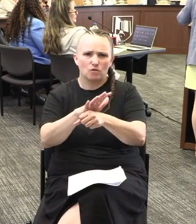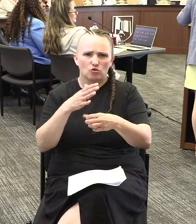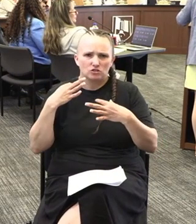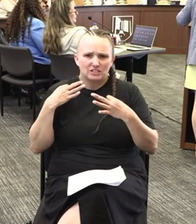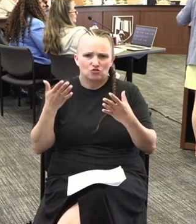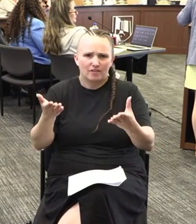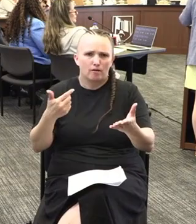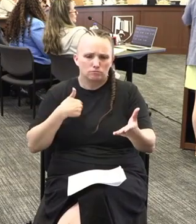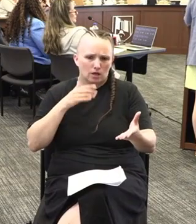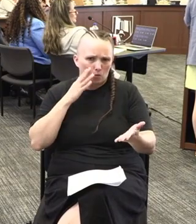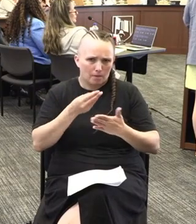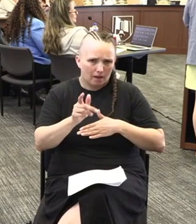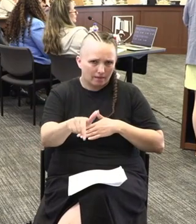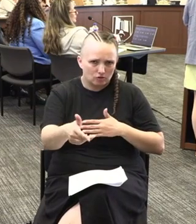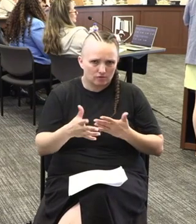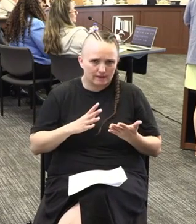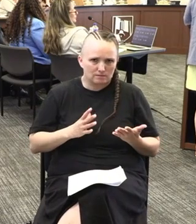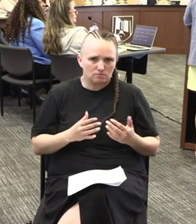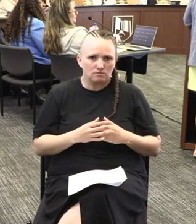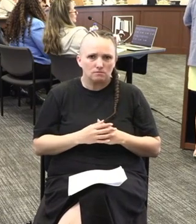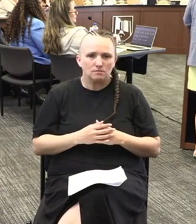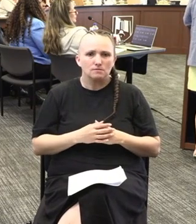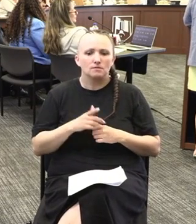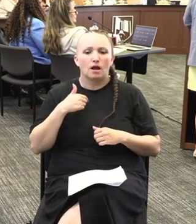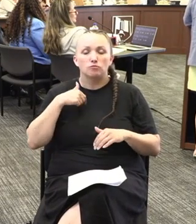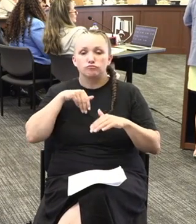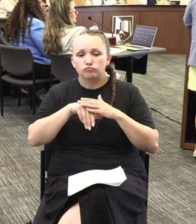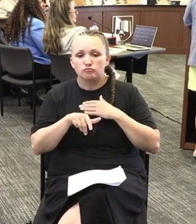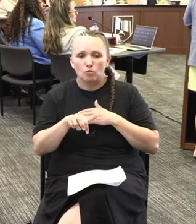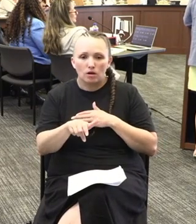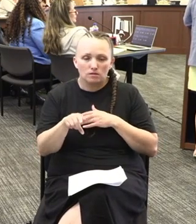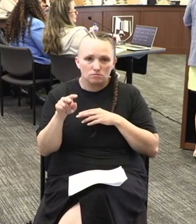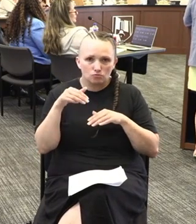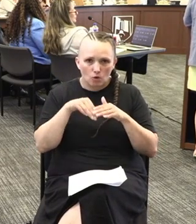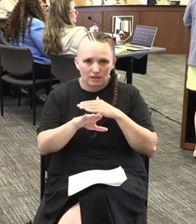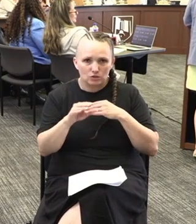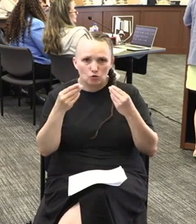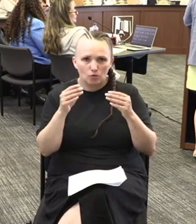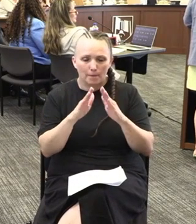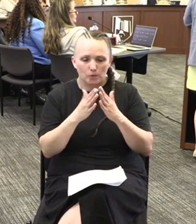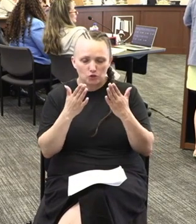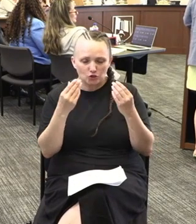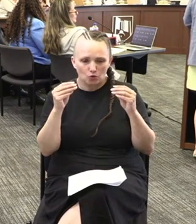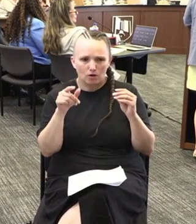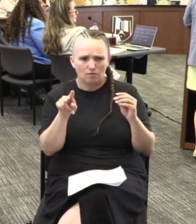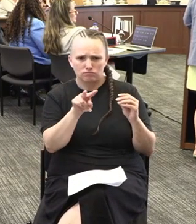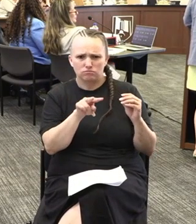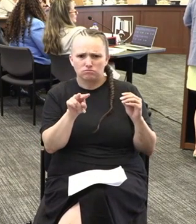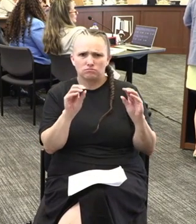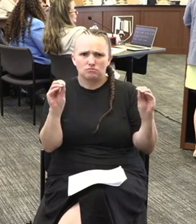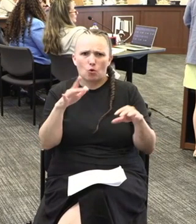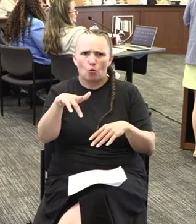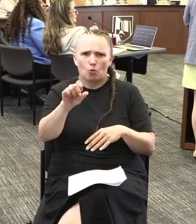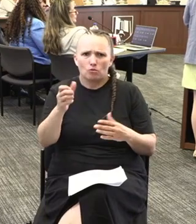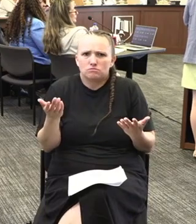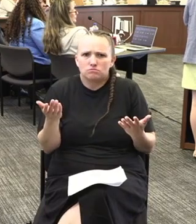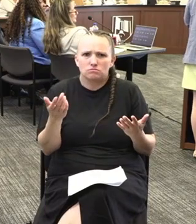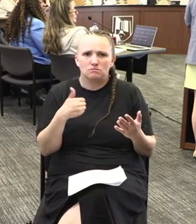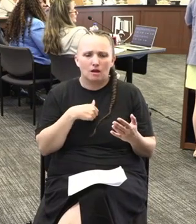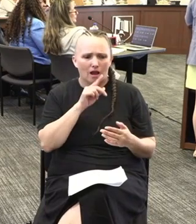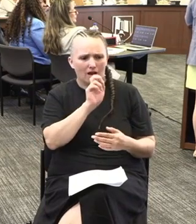I was getting my t-shirt. I got down there and I walked in. There were no t-shirts left. And I said to the